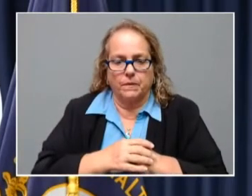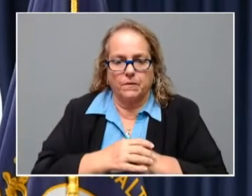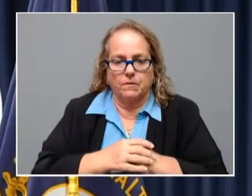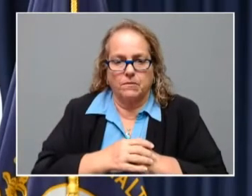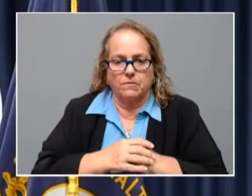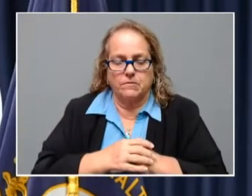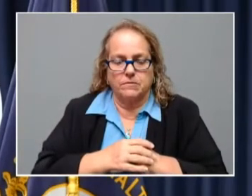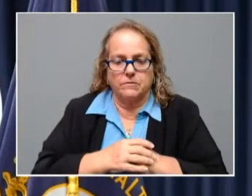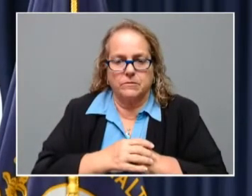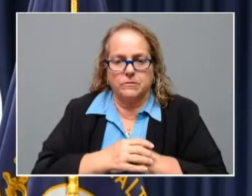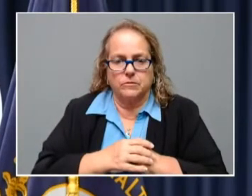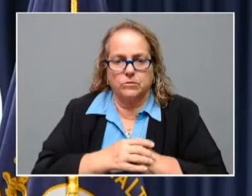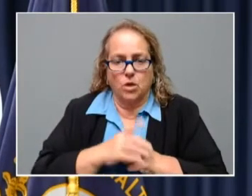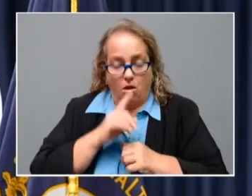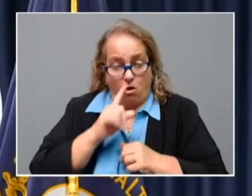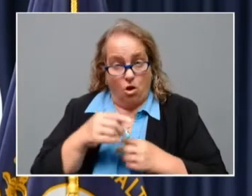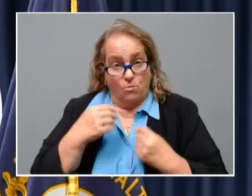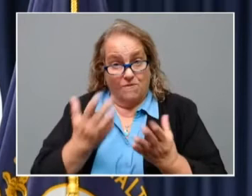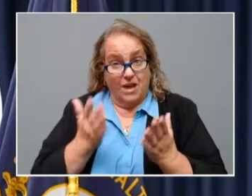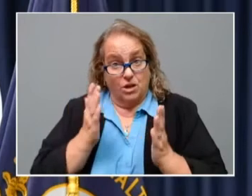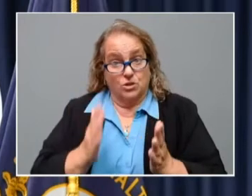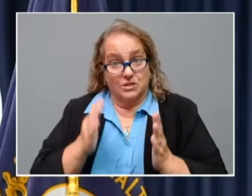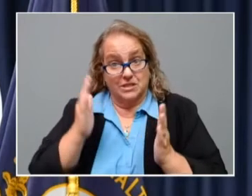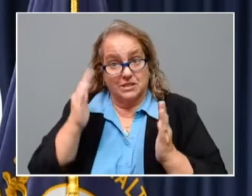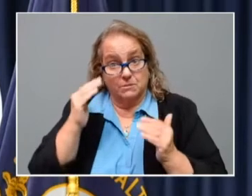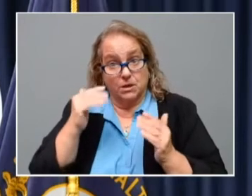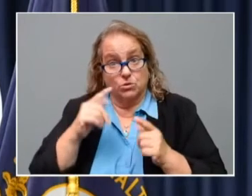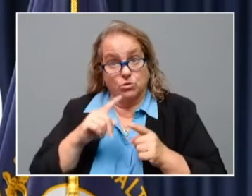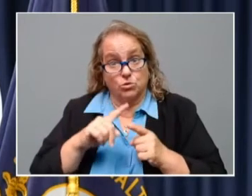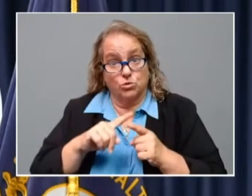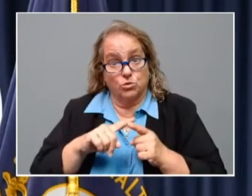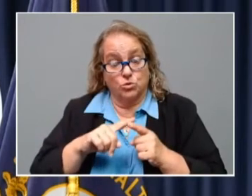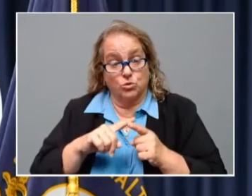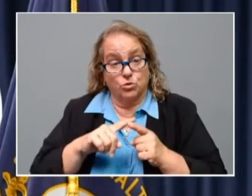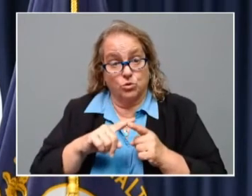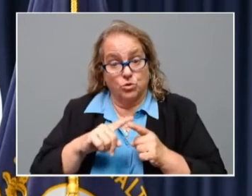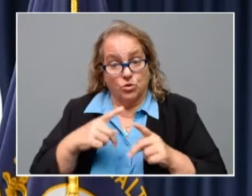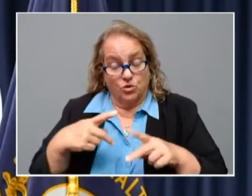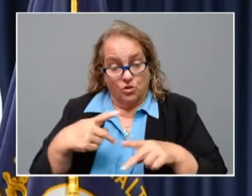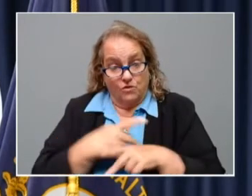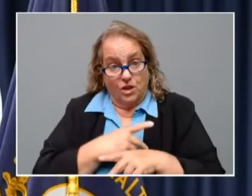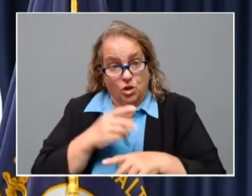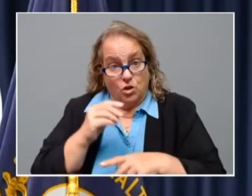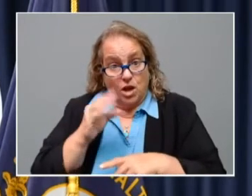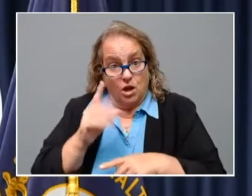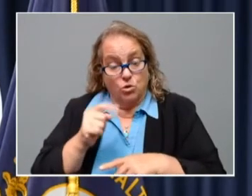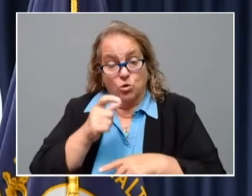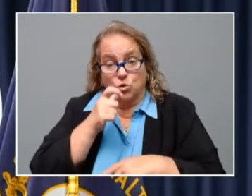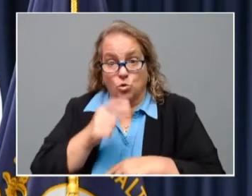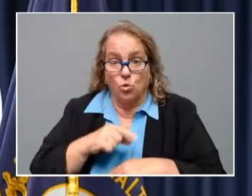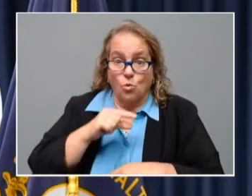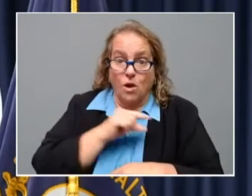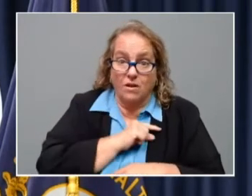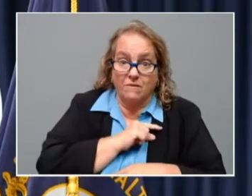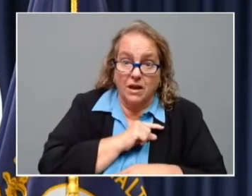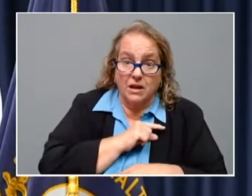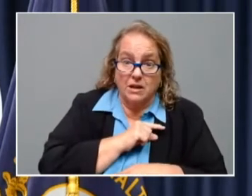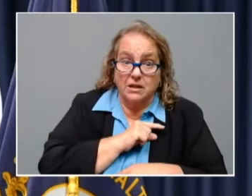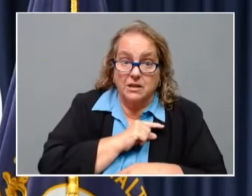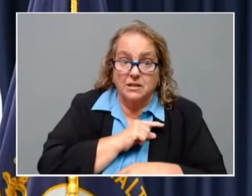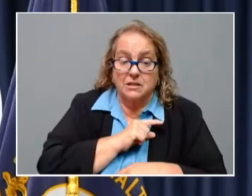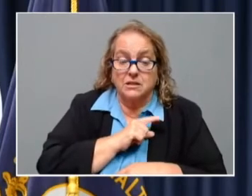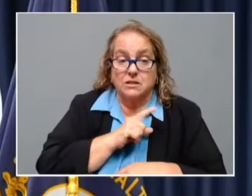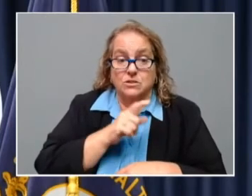are providers expected to vet and figure out who qualifies? Say, if you go to a